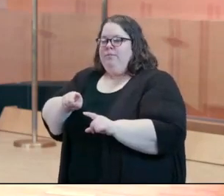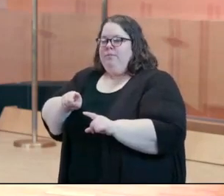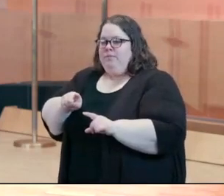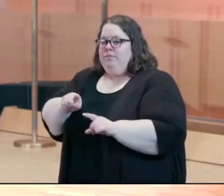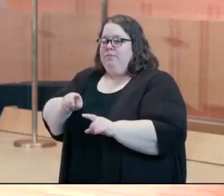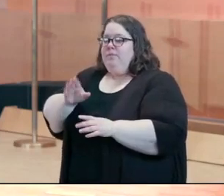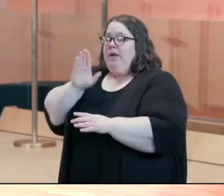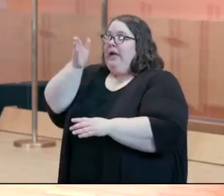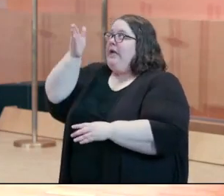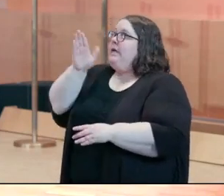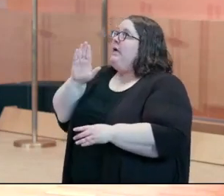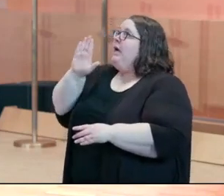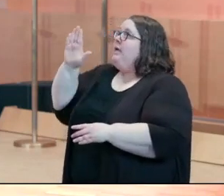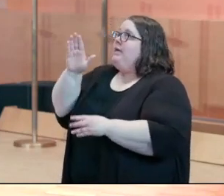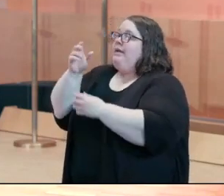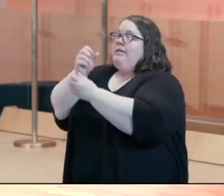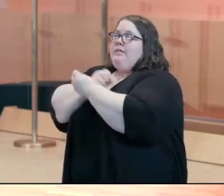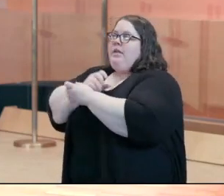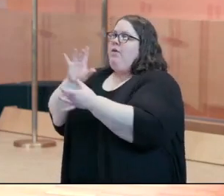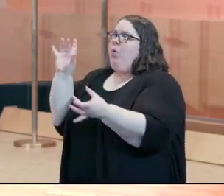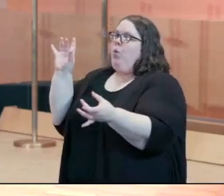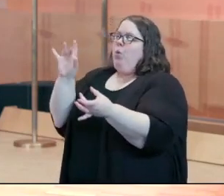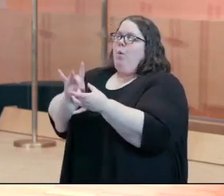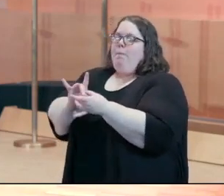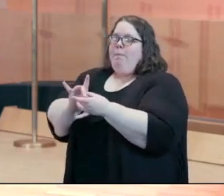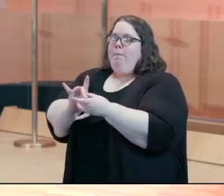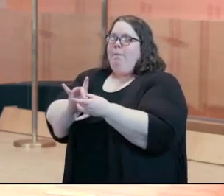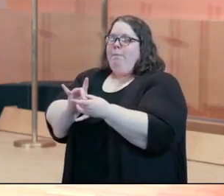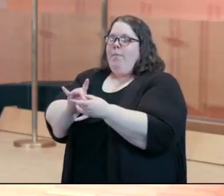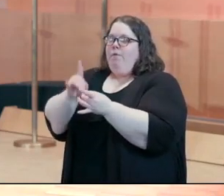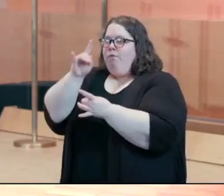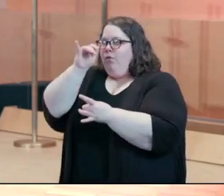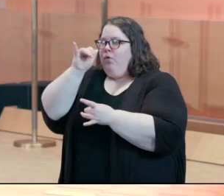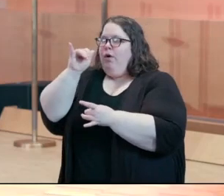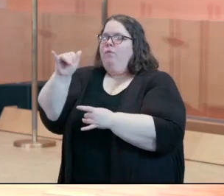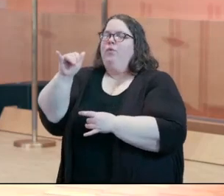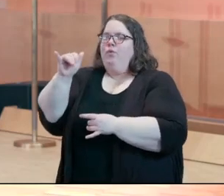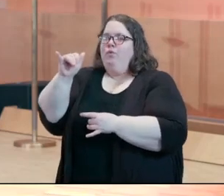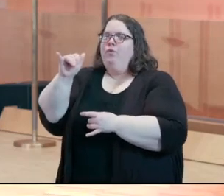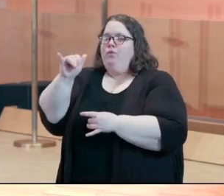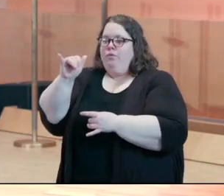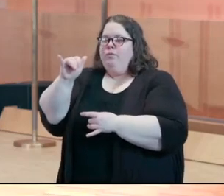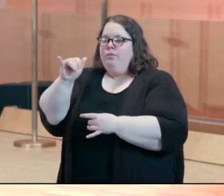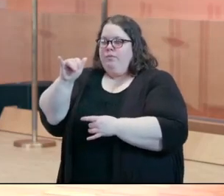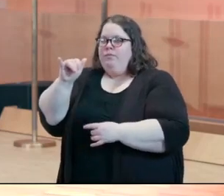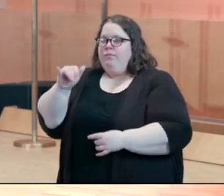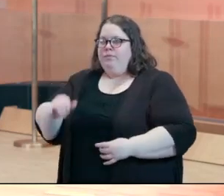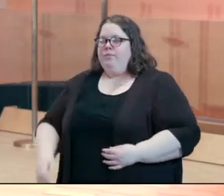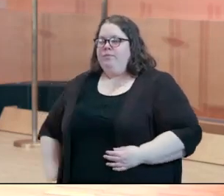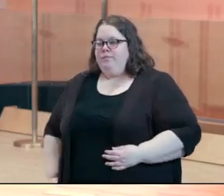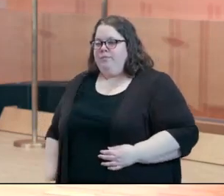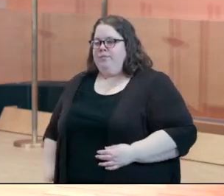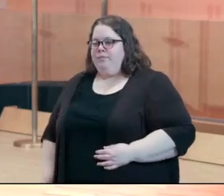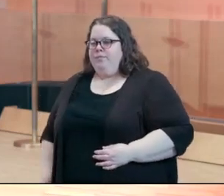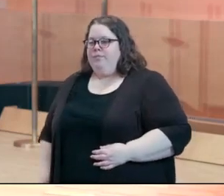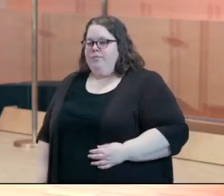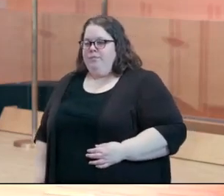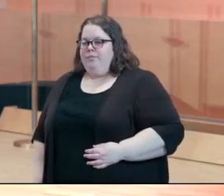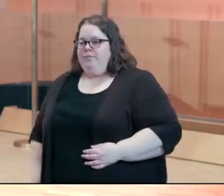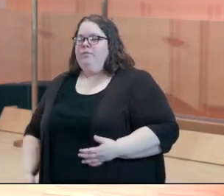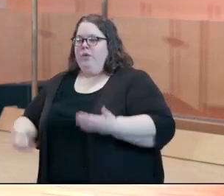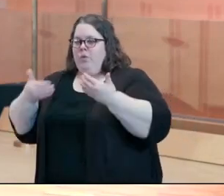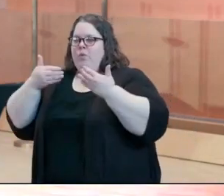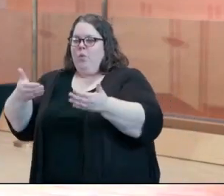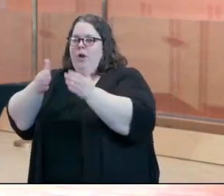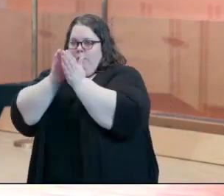you, and the relationship has been restored with you forever. Let us